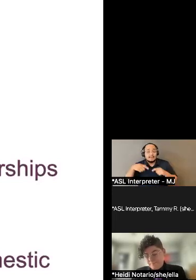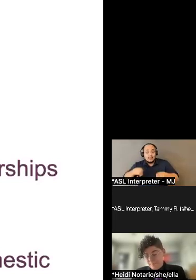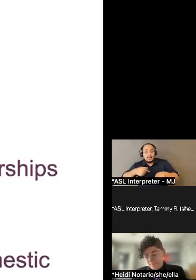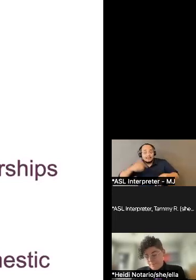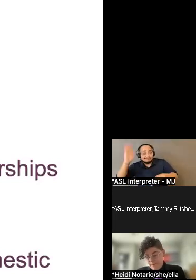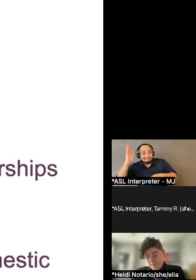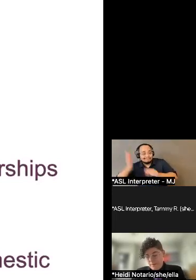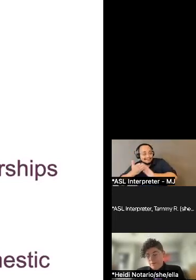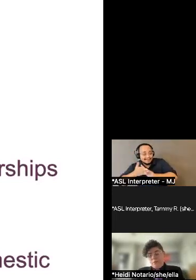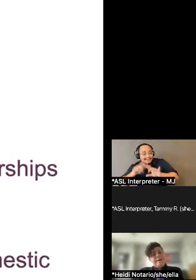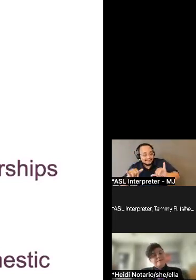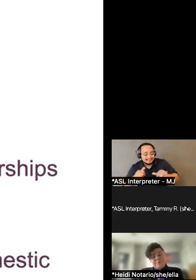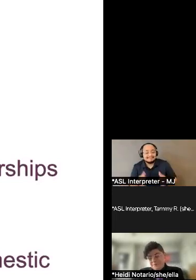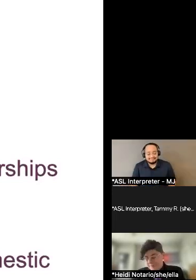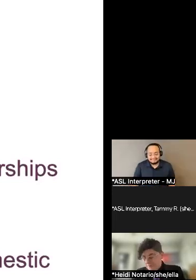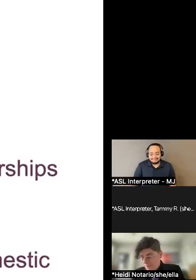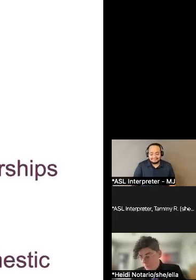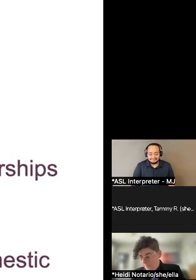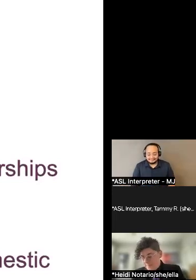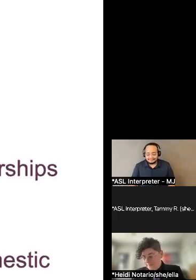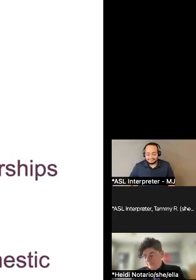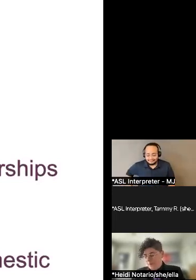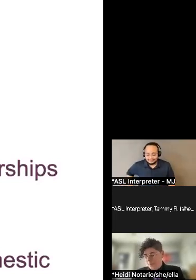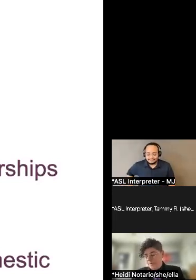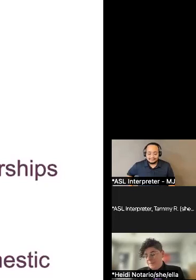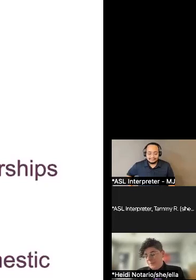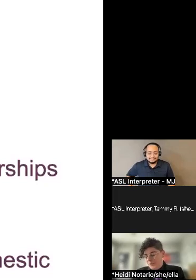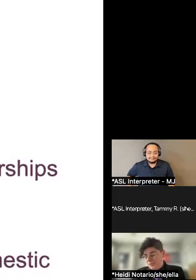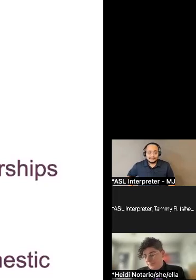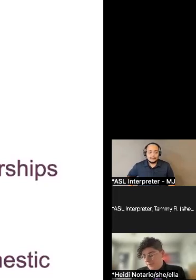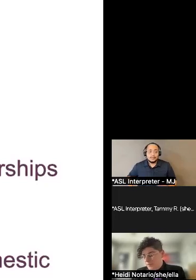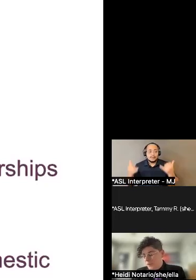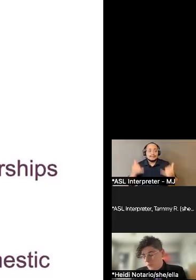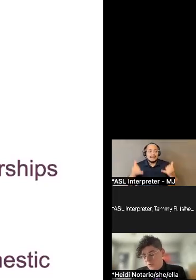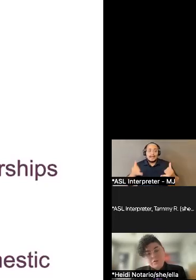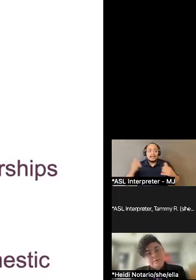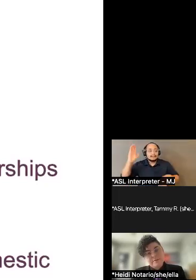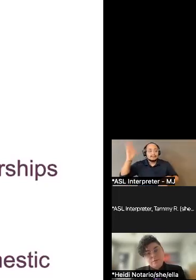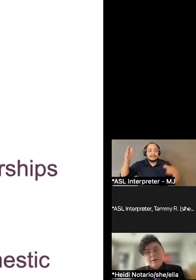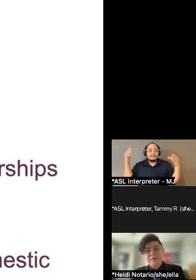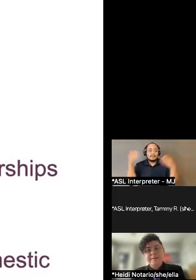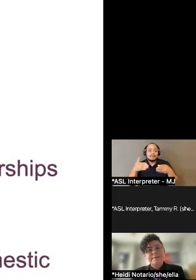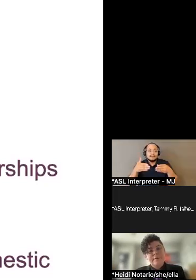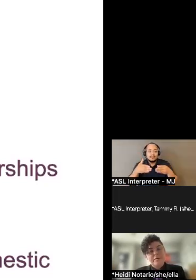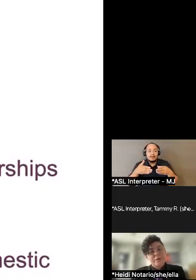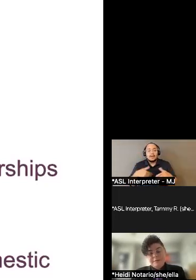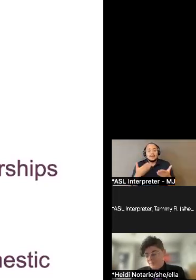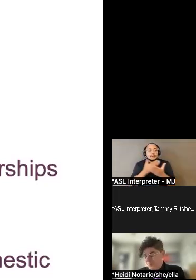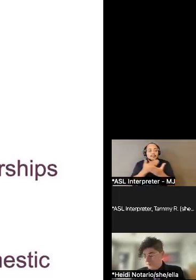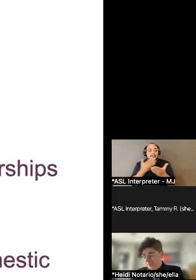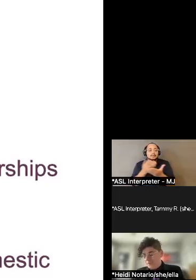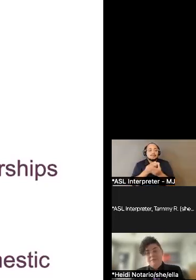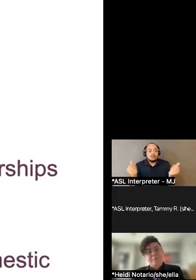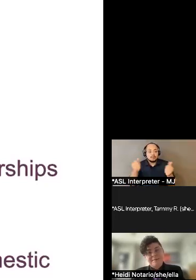running. Today's briefing will center on emerging solutions to housing insecurity